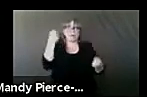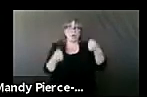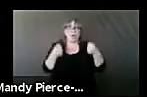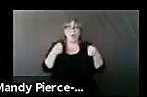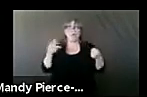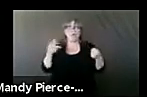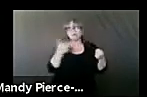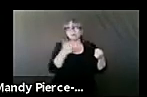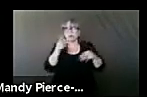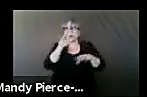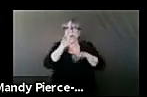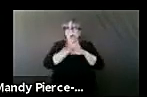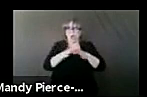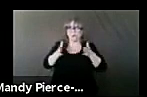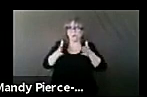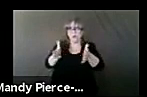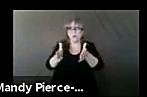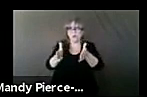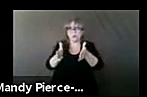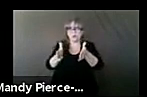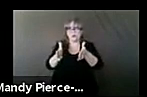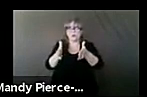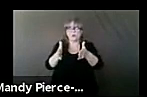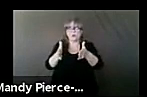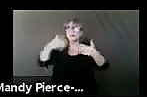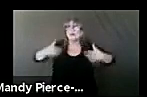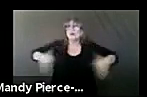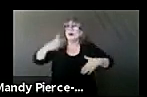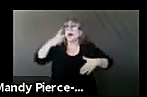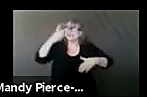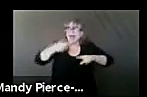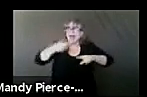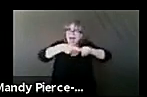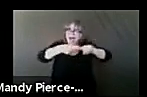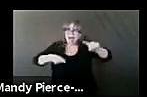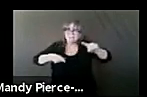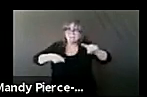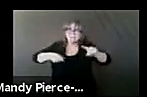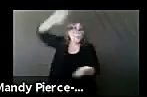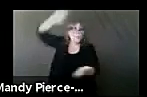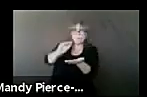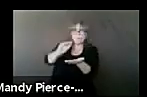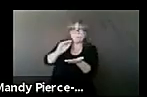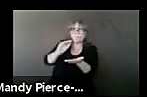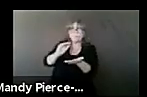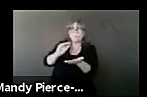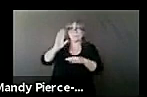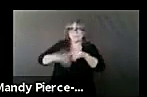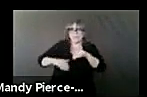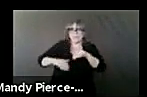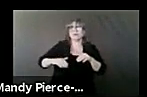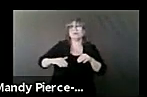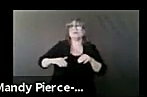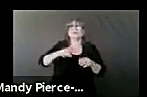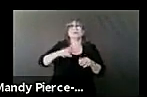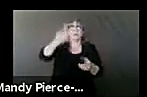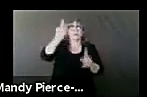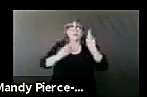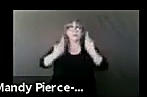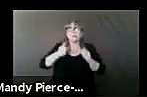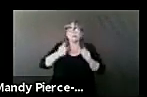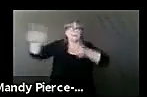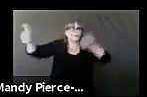for retail or recreation reasons, and almost 40% fewer people traveling to their workplaces. We see a 13% increase in